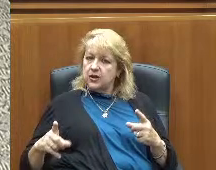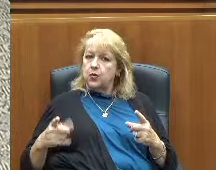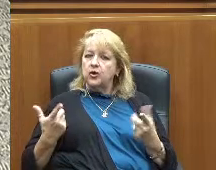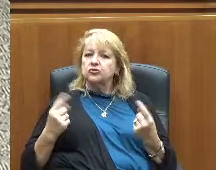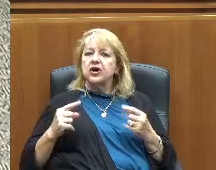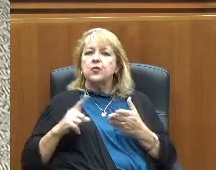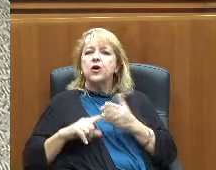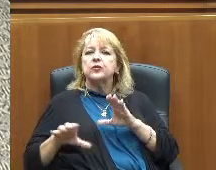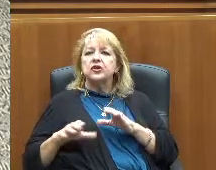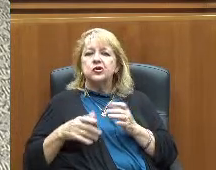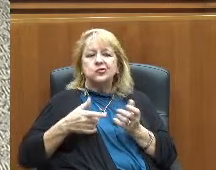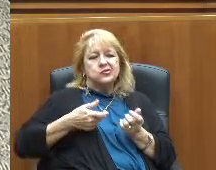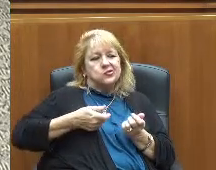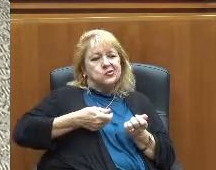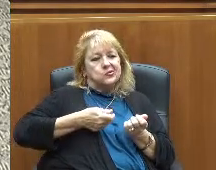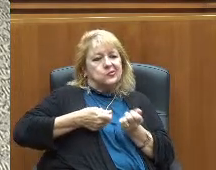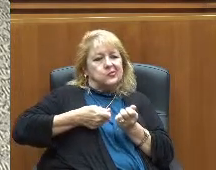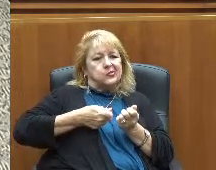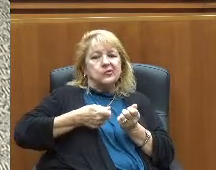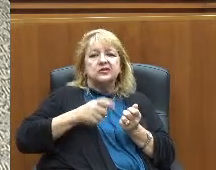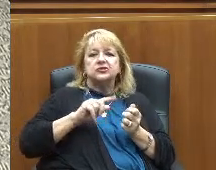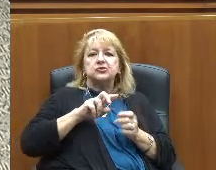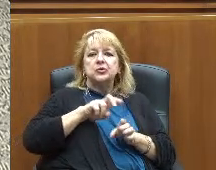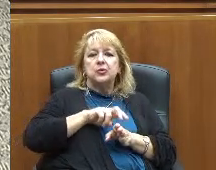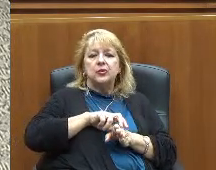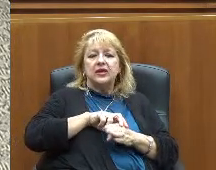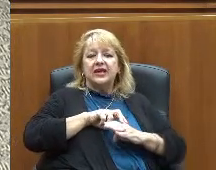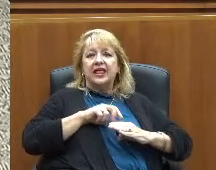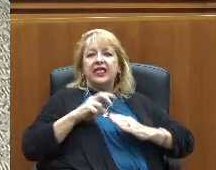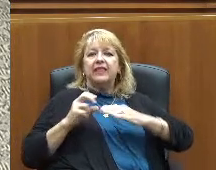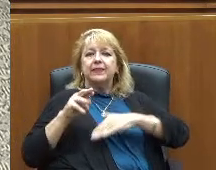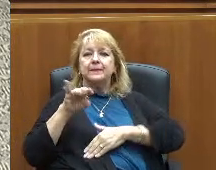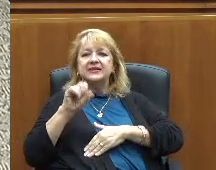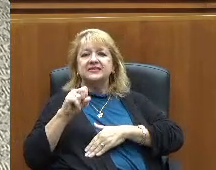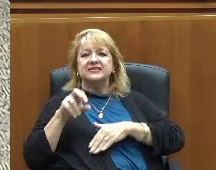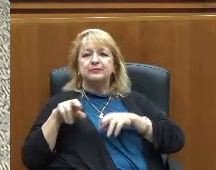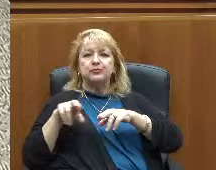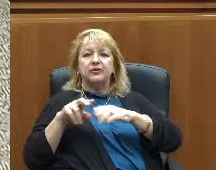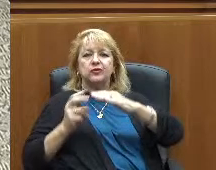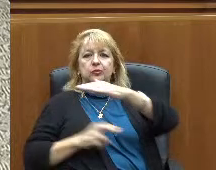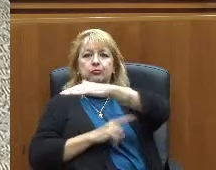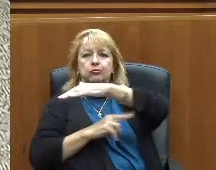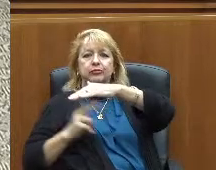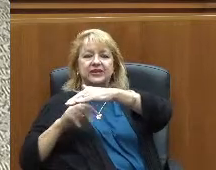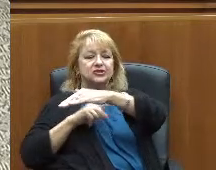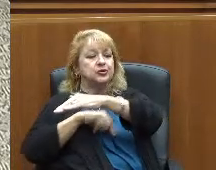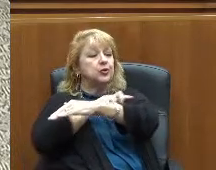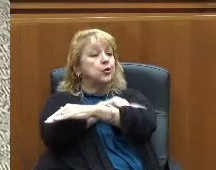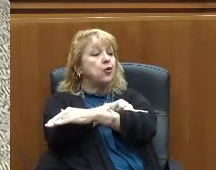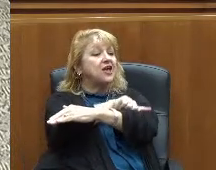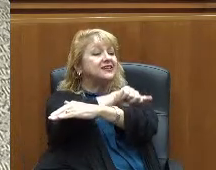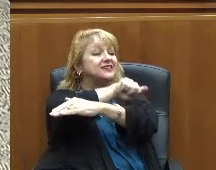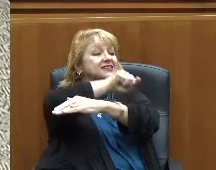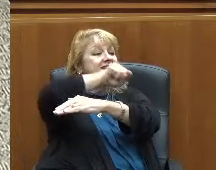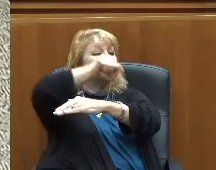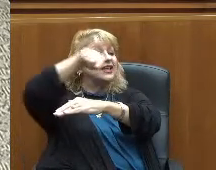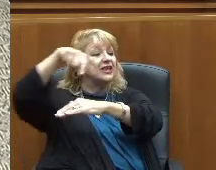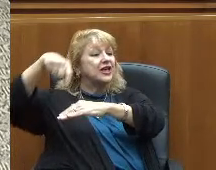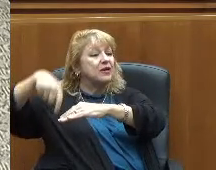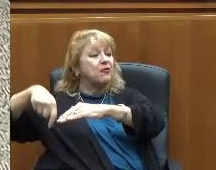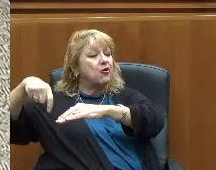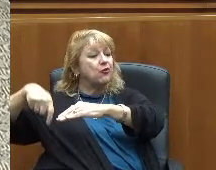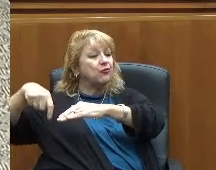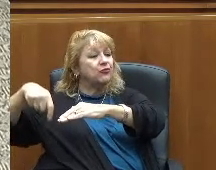River Bridge. Yes, it's very high, yes, it's tall, but we know that we can have a positive impact for